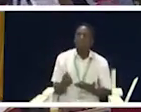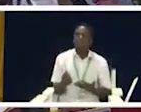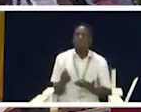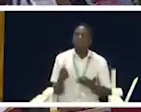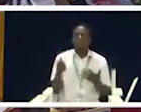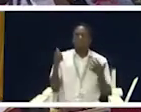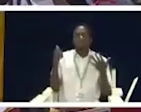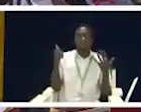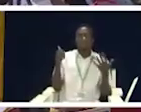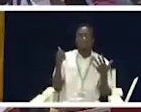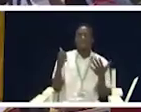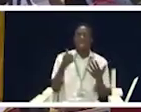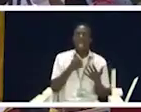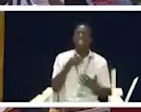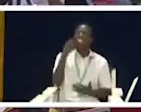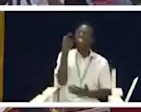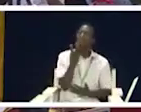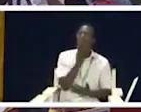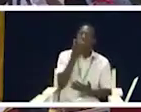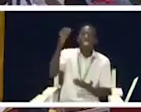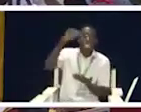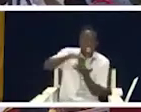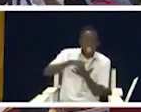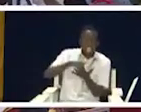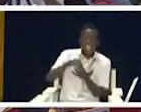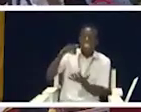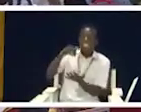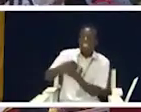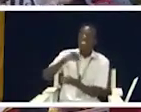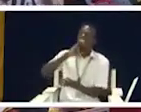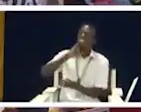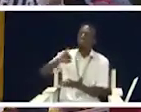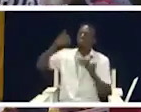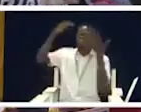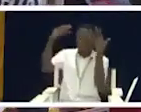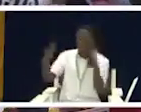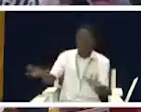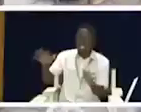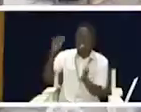I speak again, it is finished.